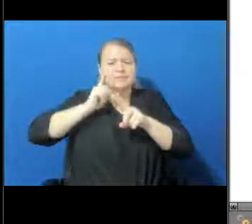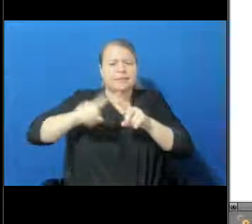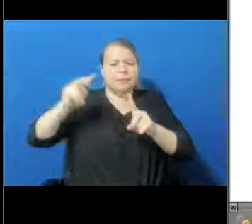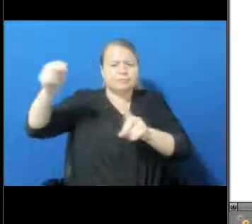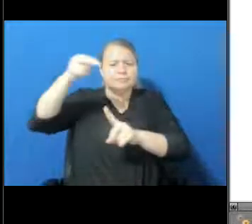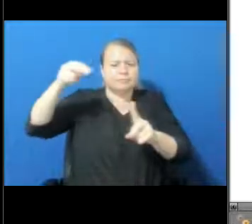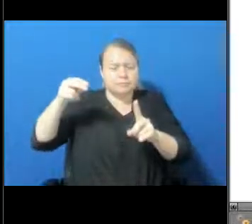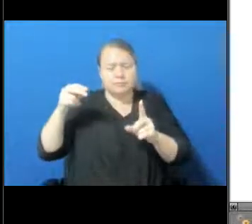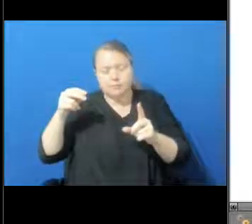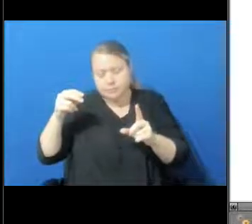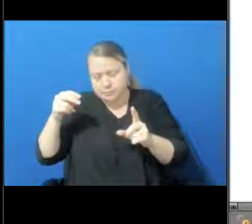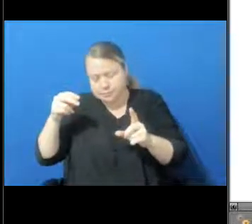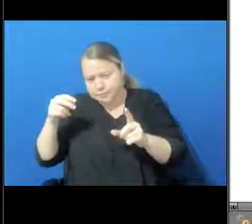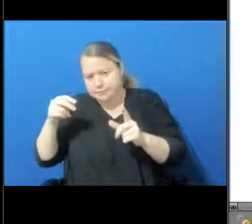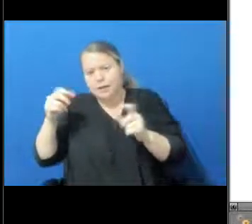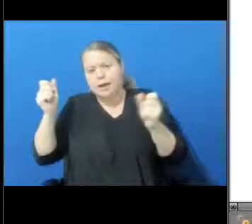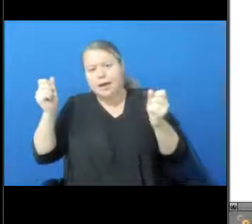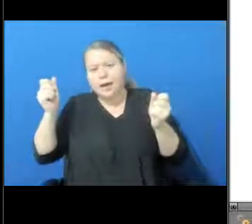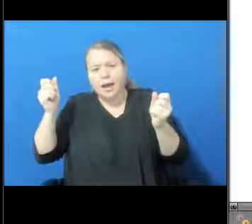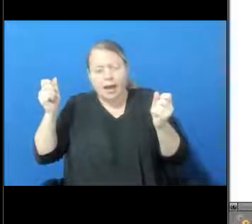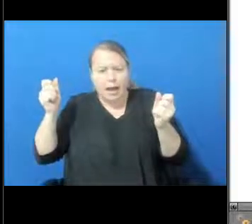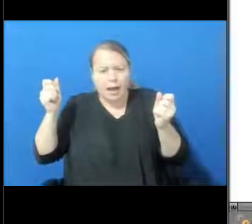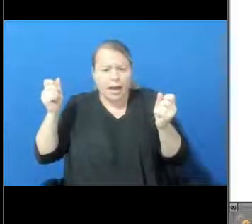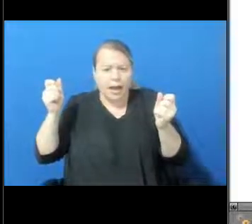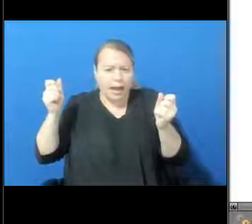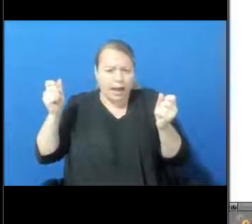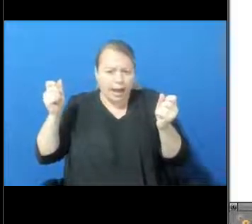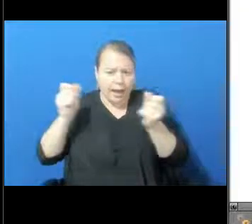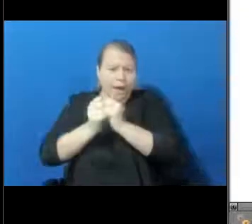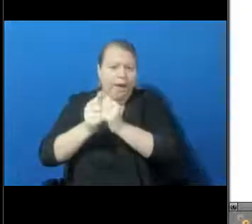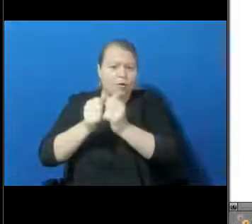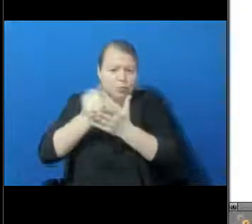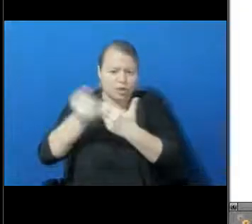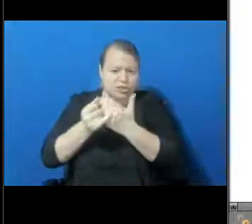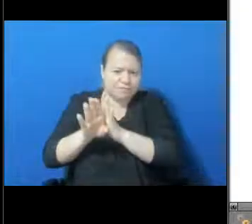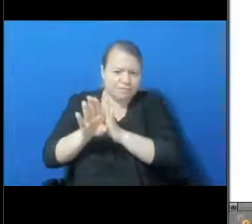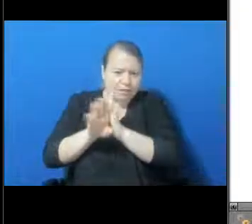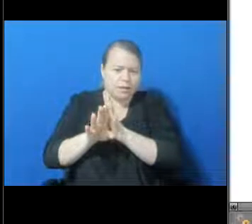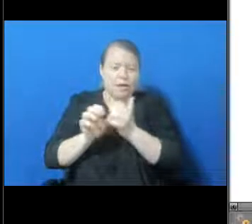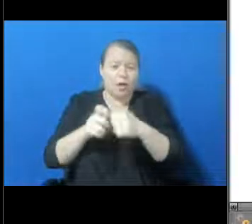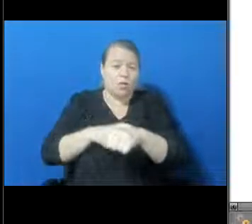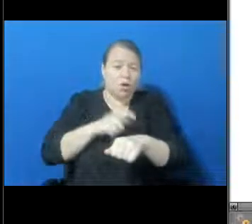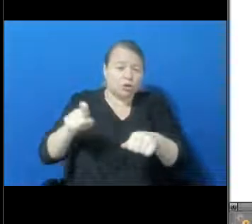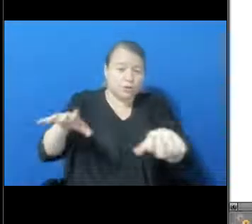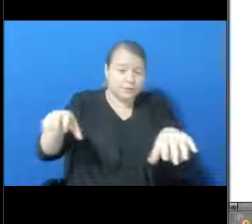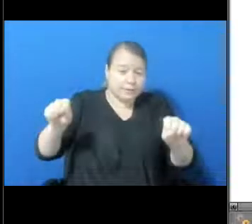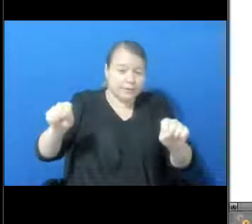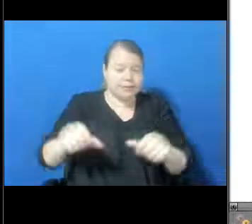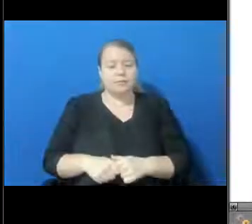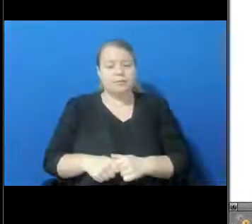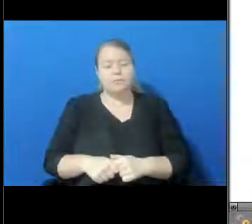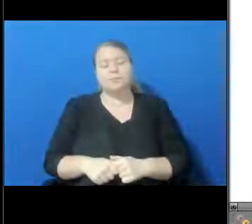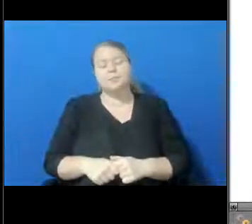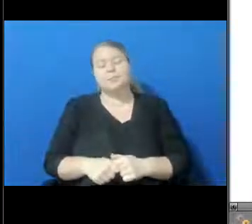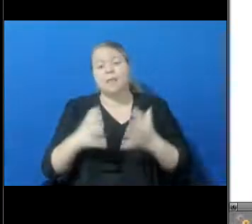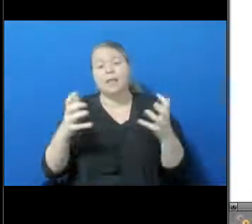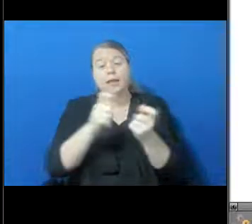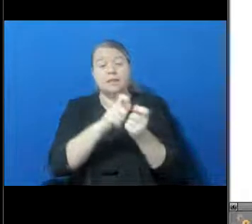consideration and how much time should be addressed to that. A lot of the systems really and details stems from amount of